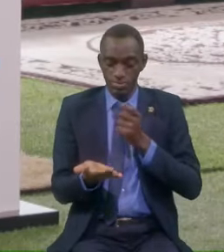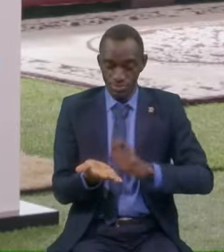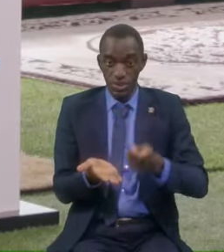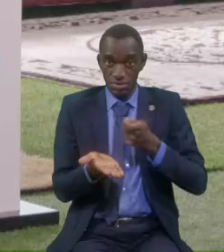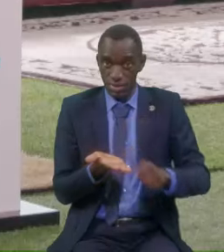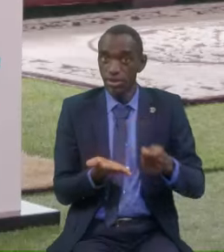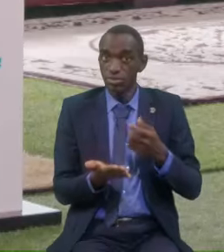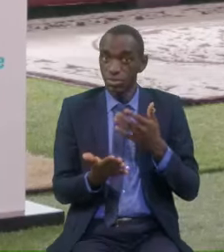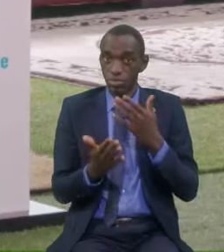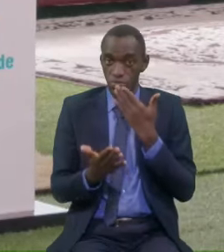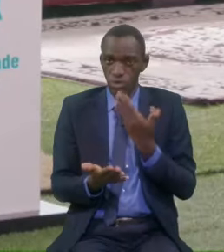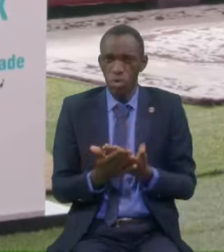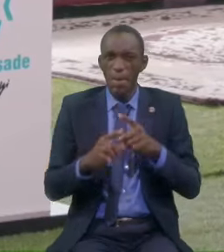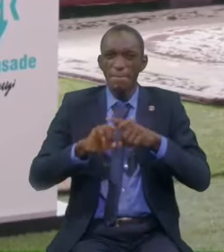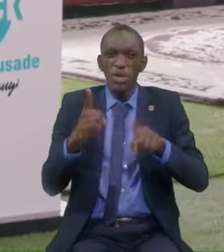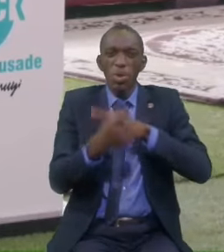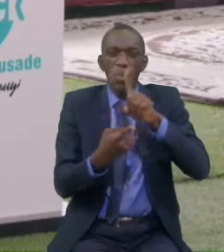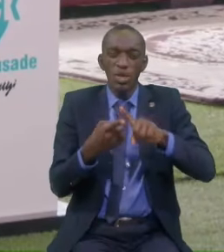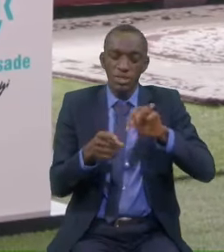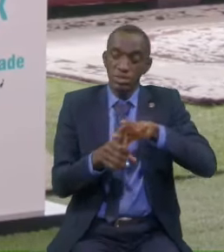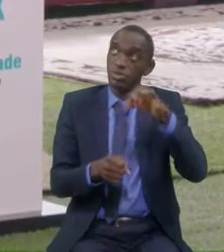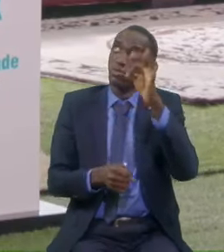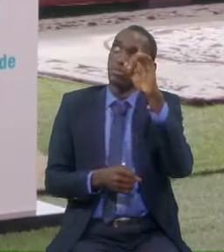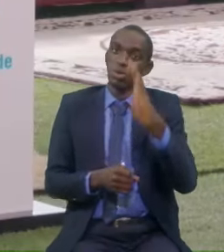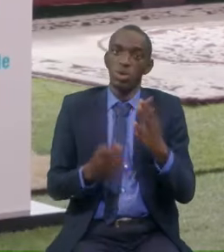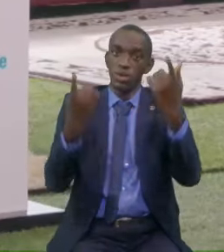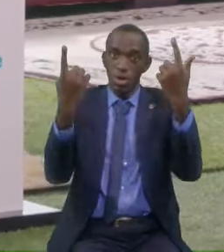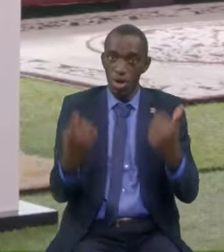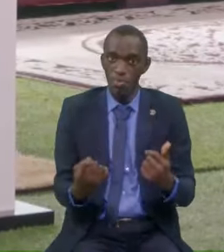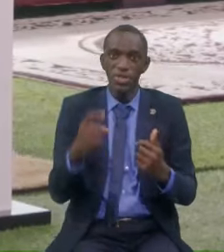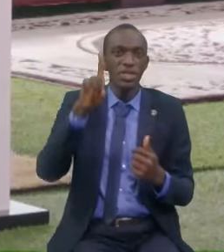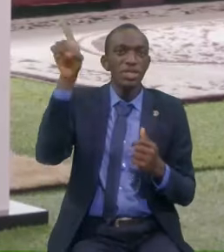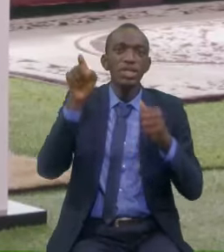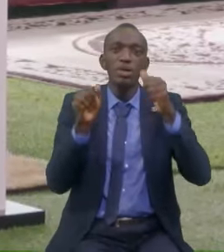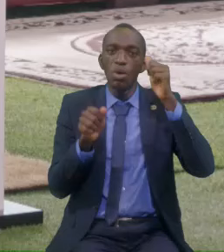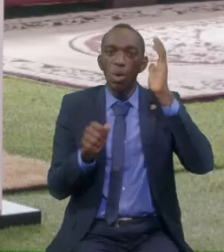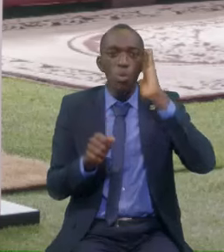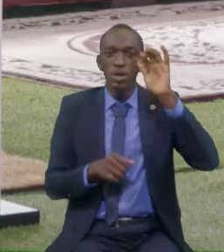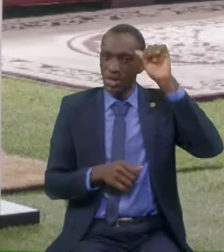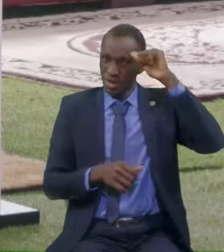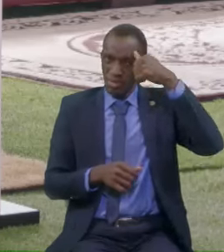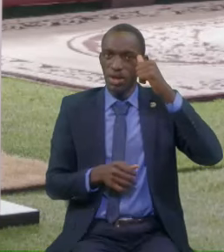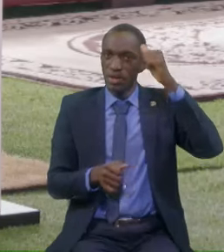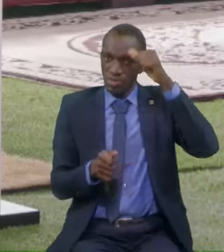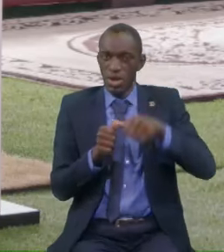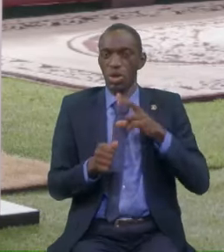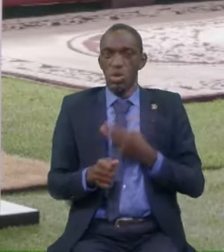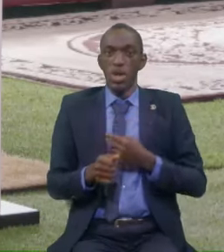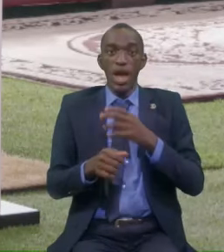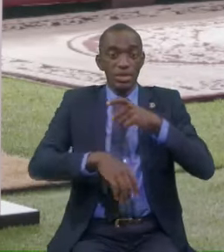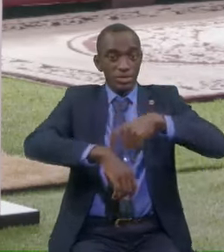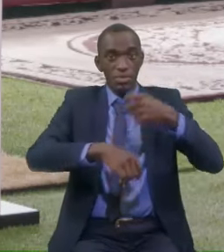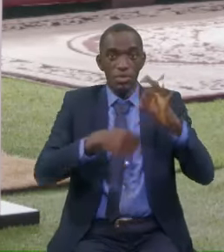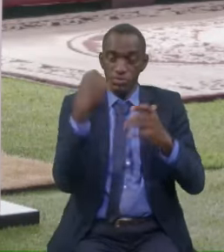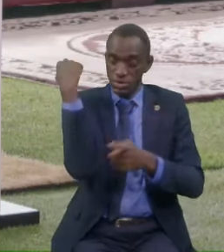the Spirit of God comes, he reminds us, he brings to remembrance at the time of temptation the word we've learned